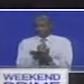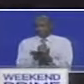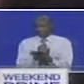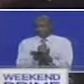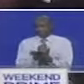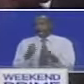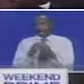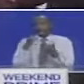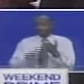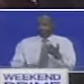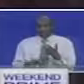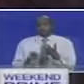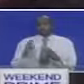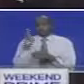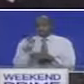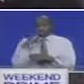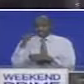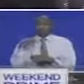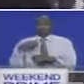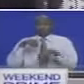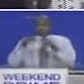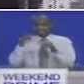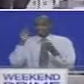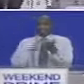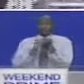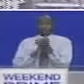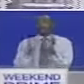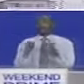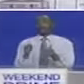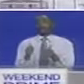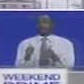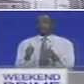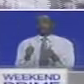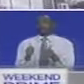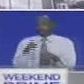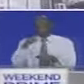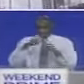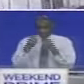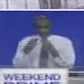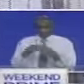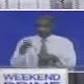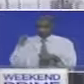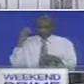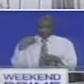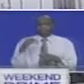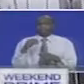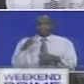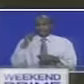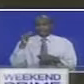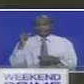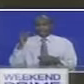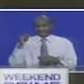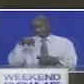out President Kenyatta failed to uphold some of those recommendations. The task force, which is headed by former Mandela Central MP Abdulkadir